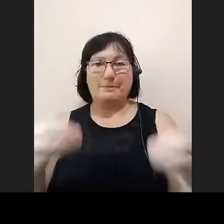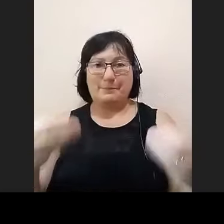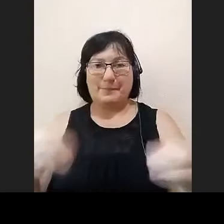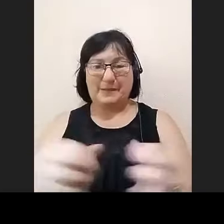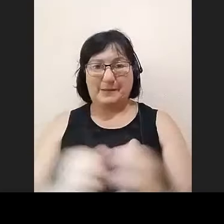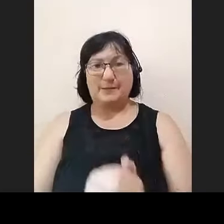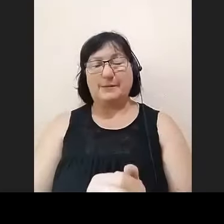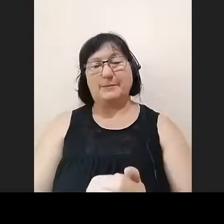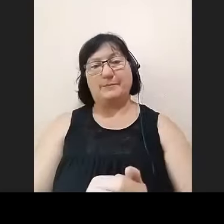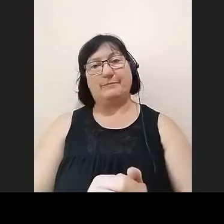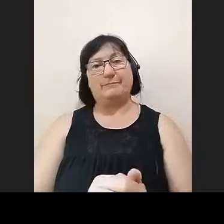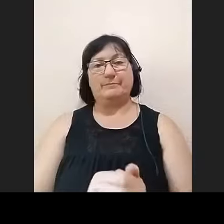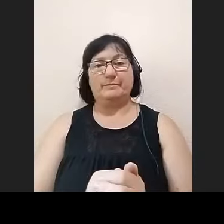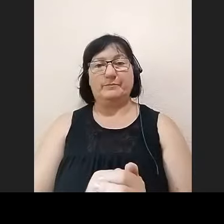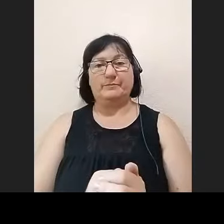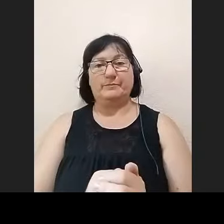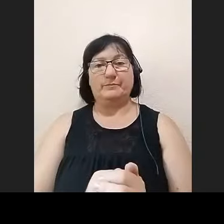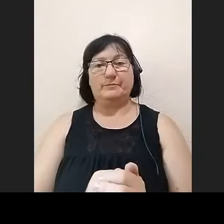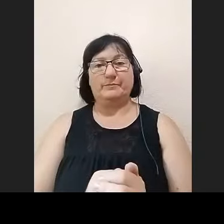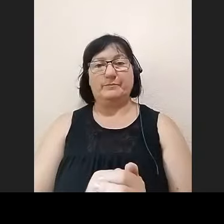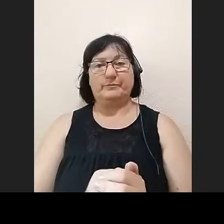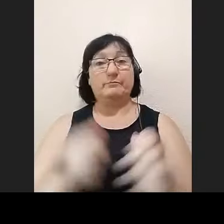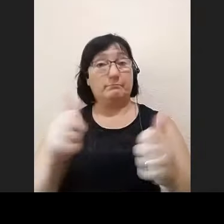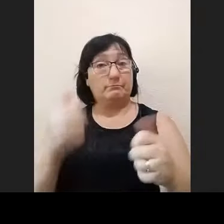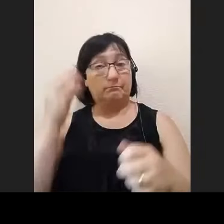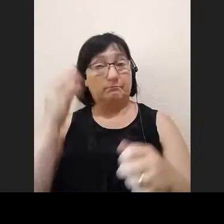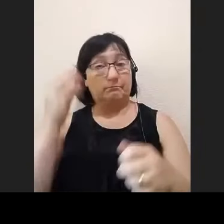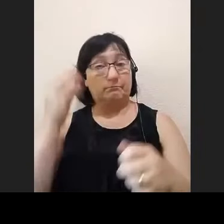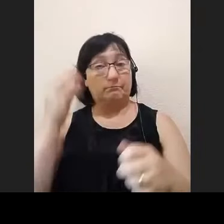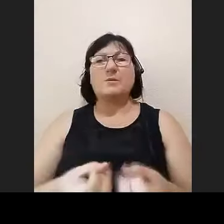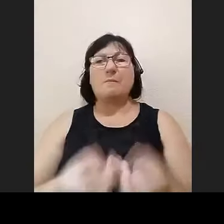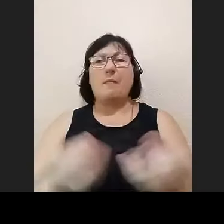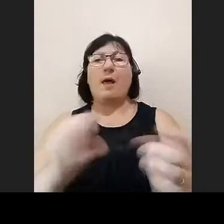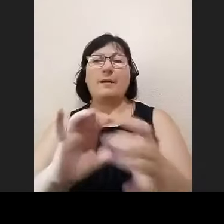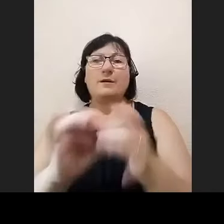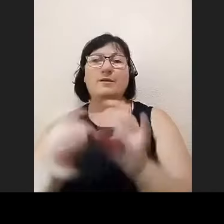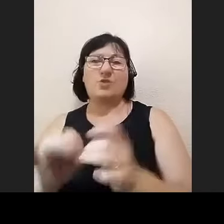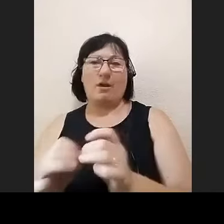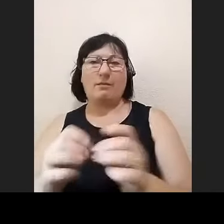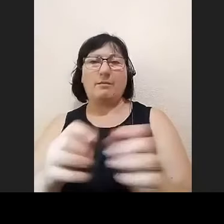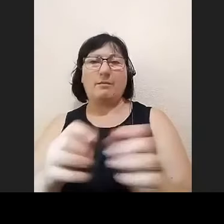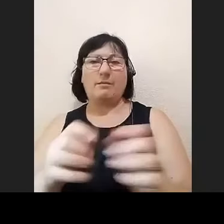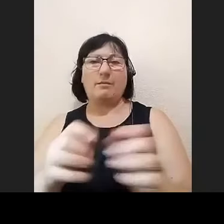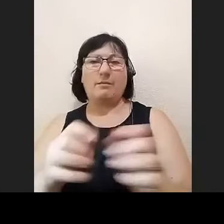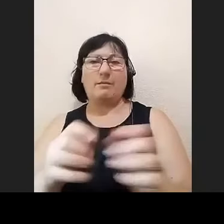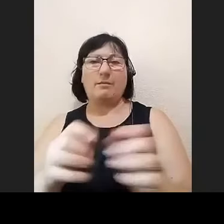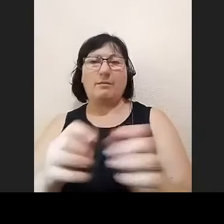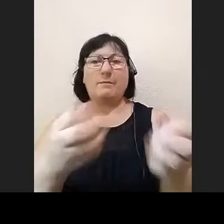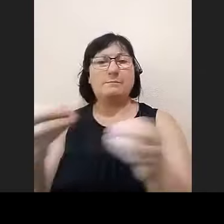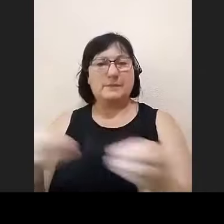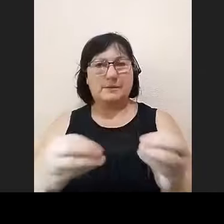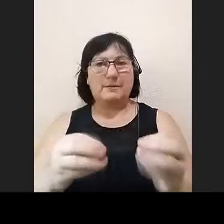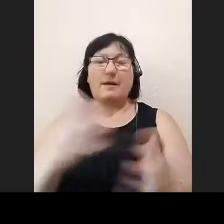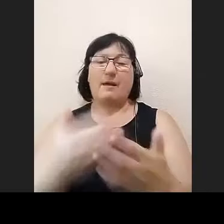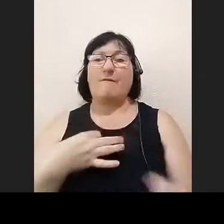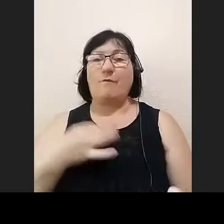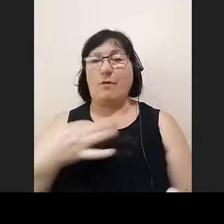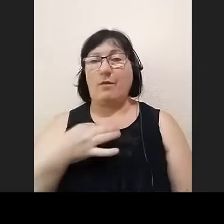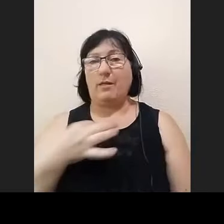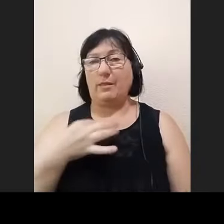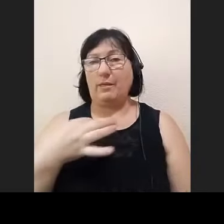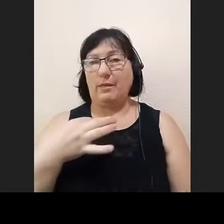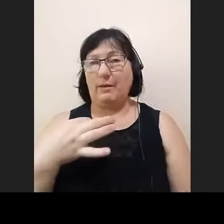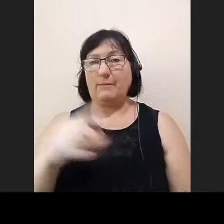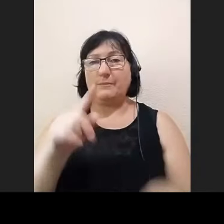entities may volunteer to be part of the program. The SMME community represents a vital part of